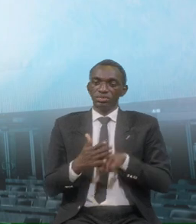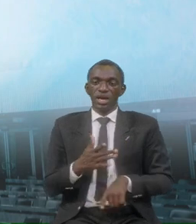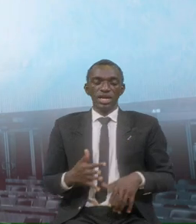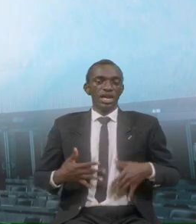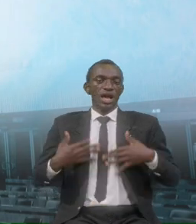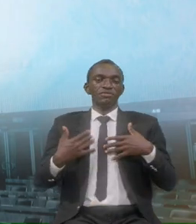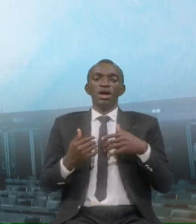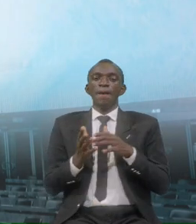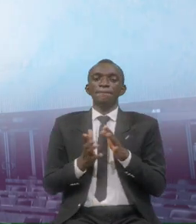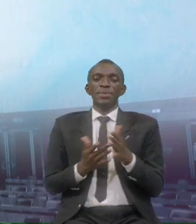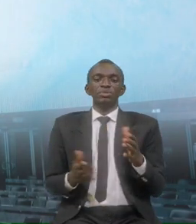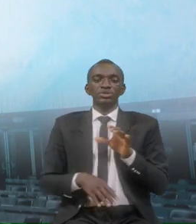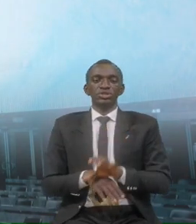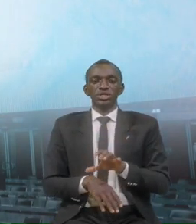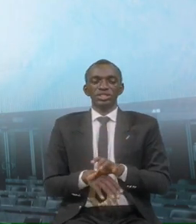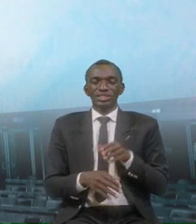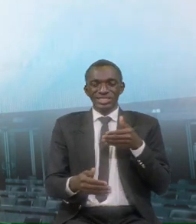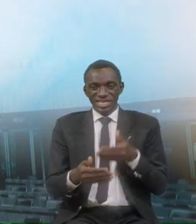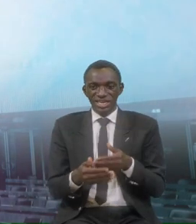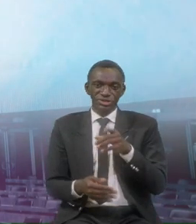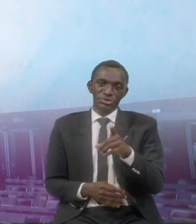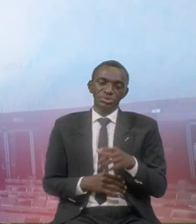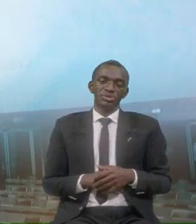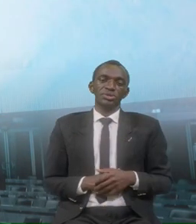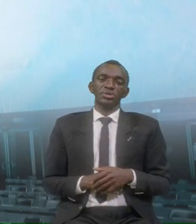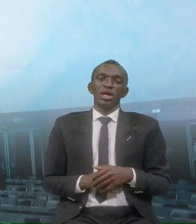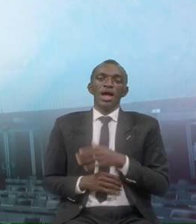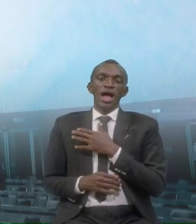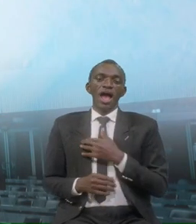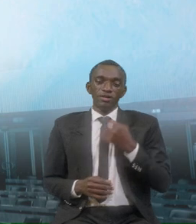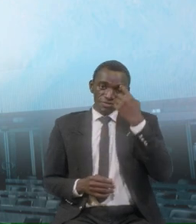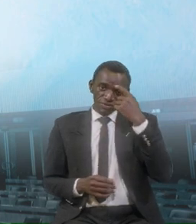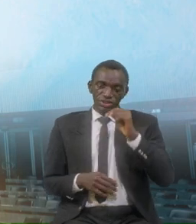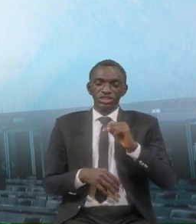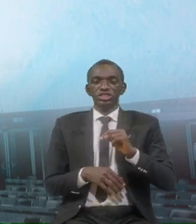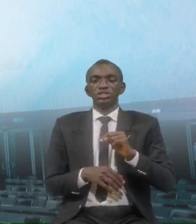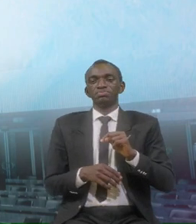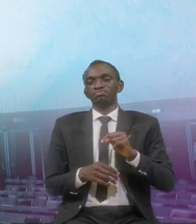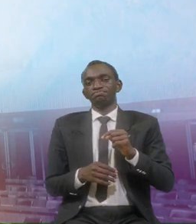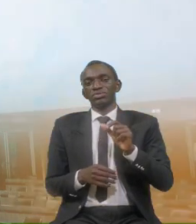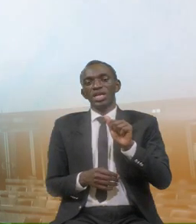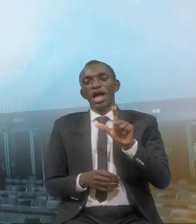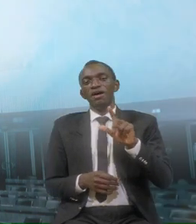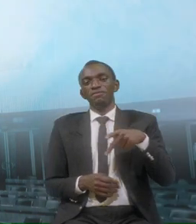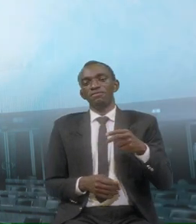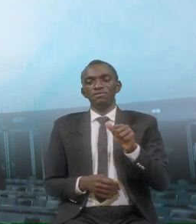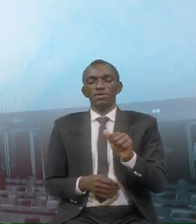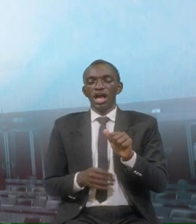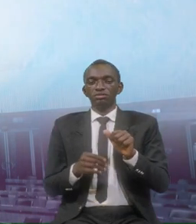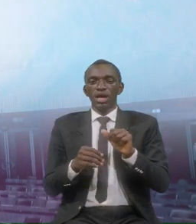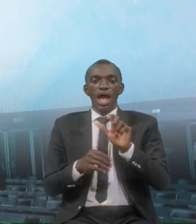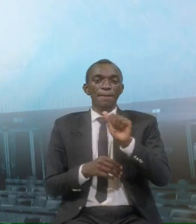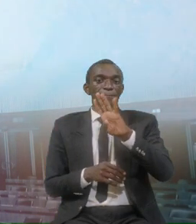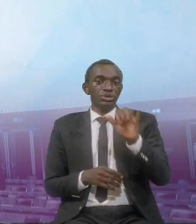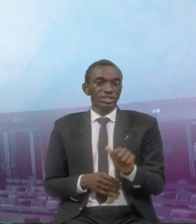nearest to you. For the Alpha Location, it is going to hold in the main hall